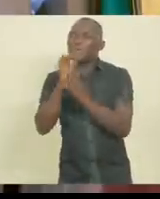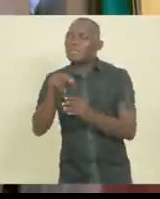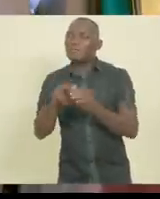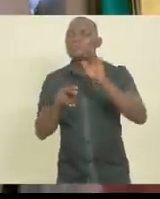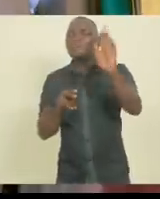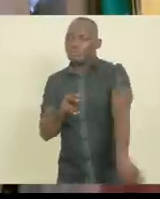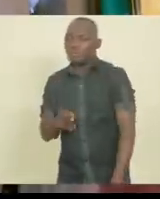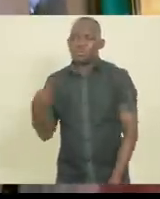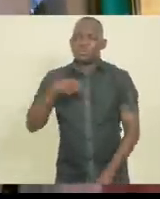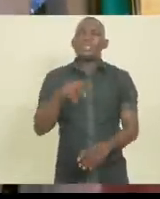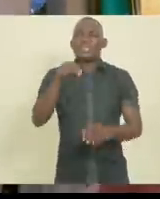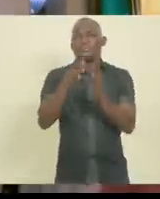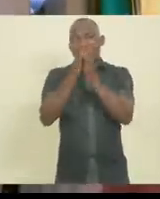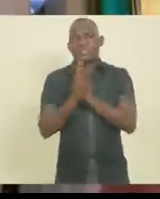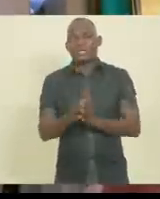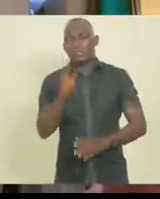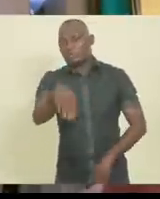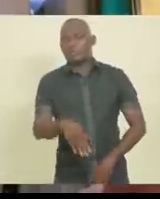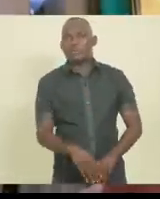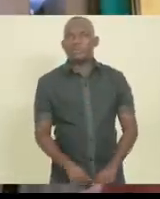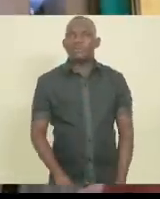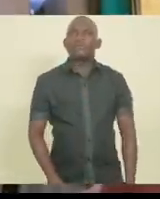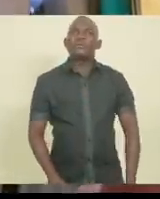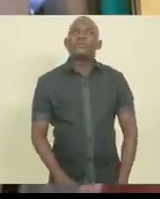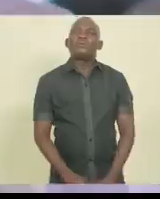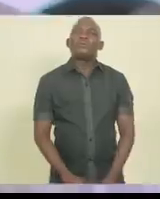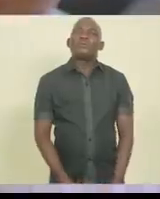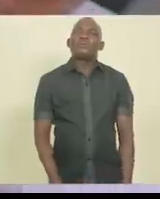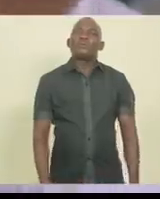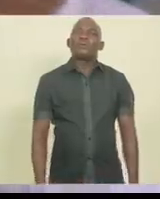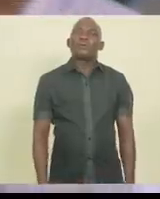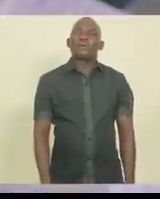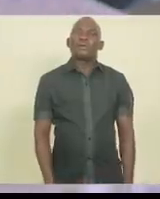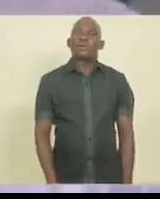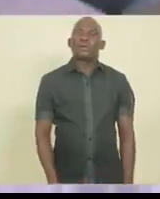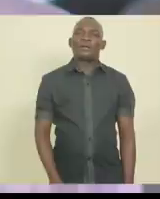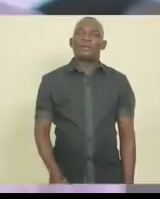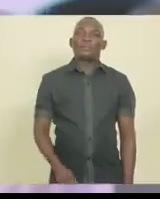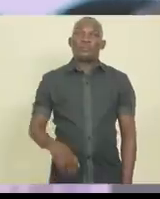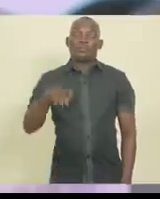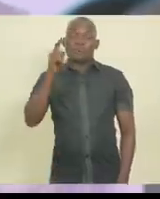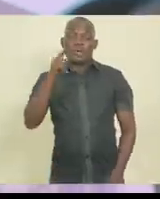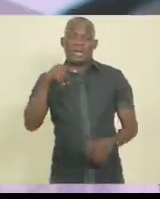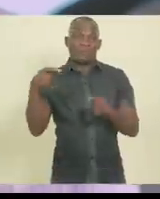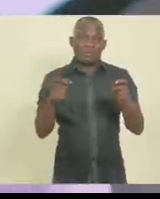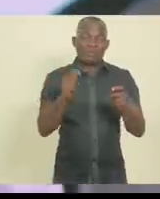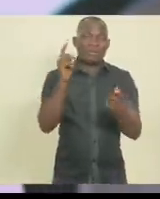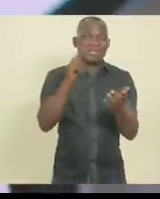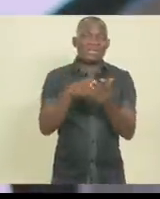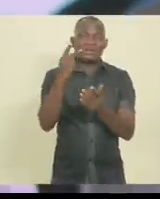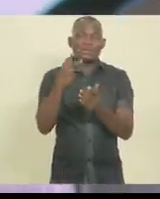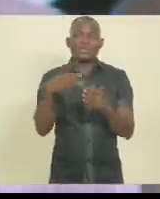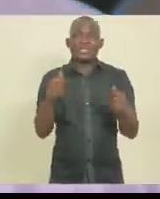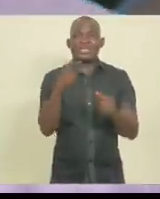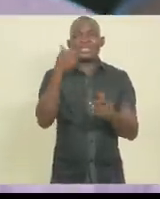One will chase 1,000, but two will chase 10,000. Thank you, my sister. In Jesus' name, let us